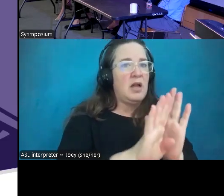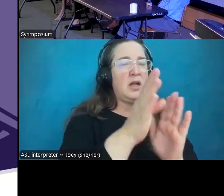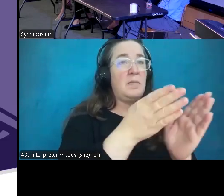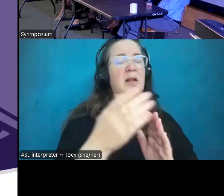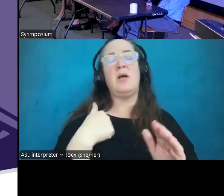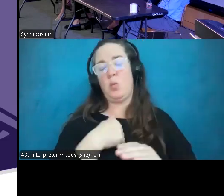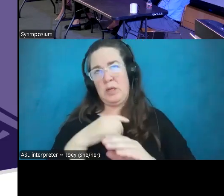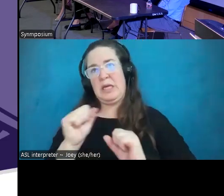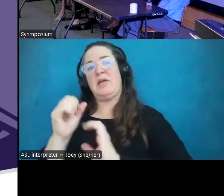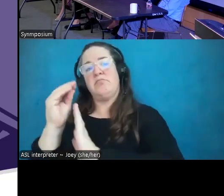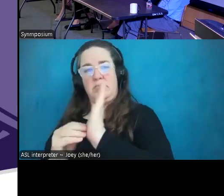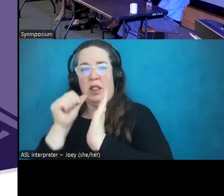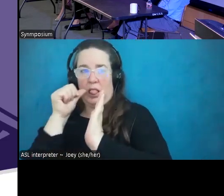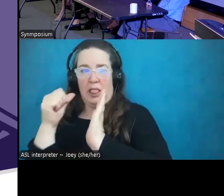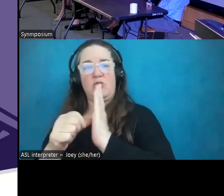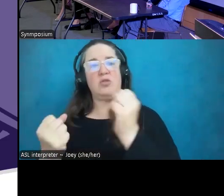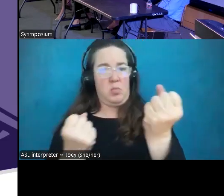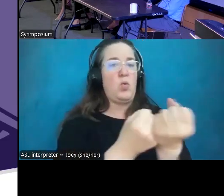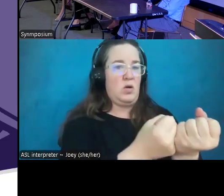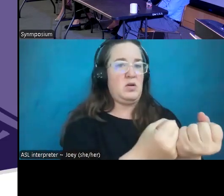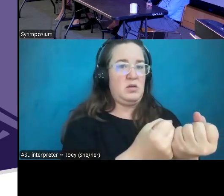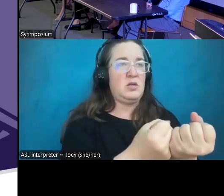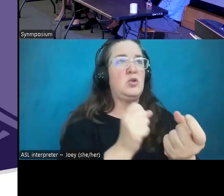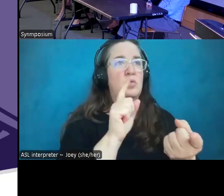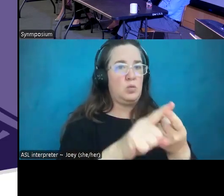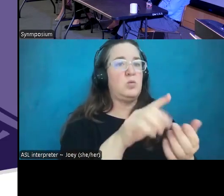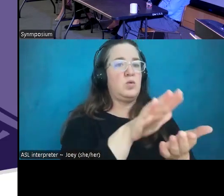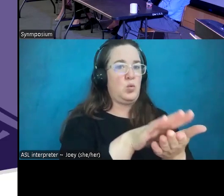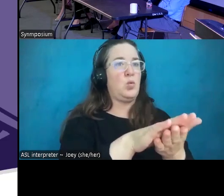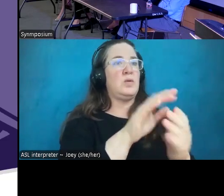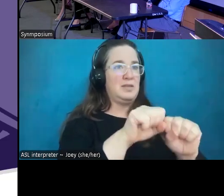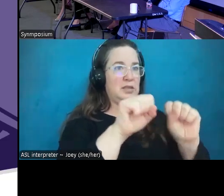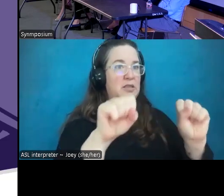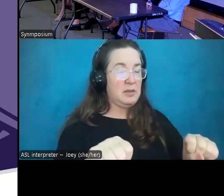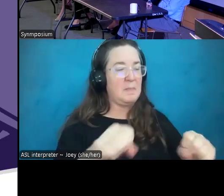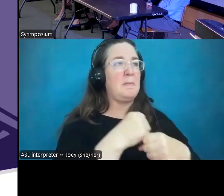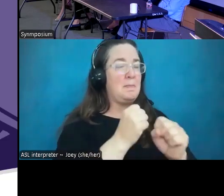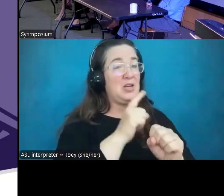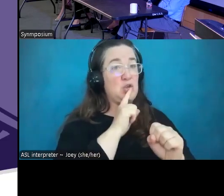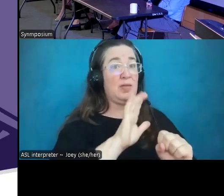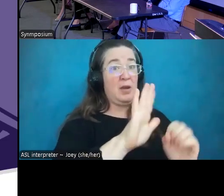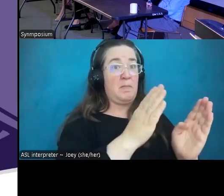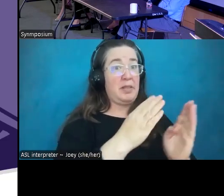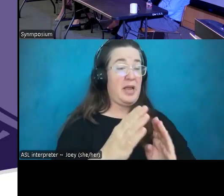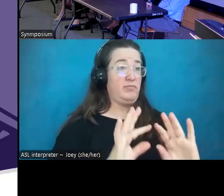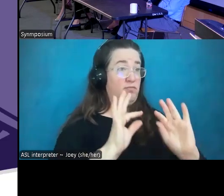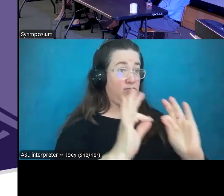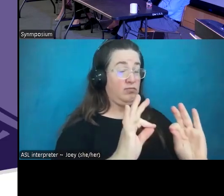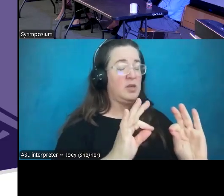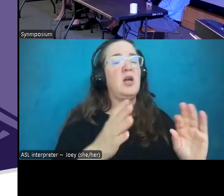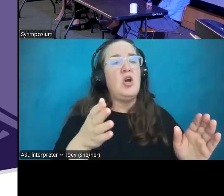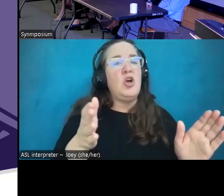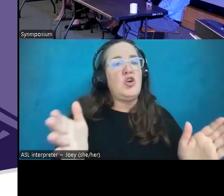support the school system with creating a good plan and make sure that we encourage parents to talk to the schools about